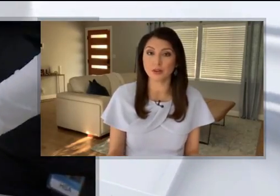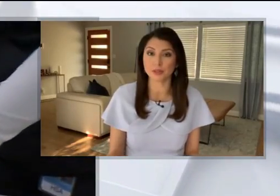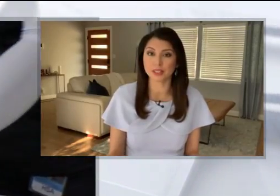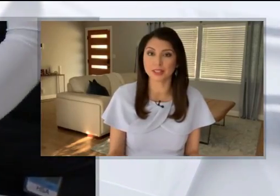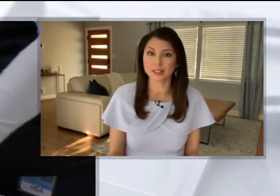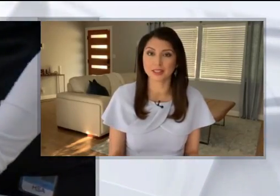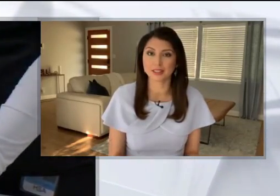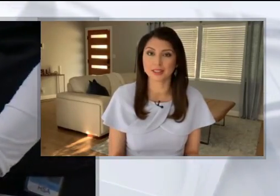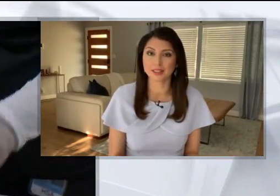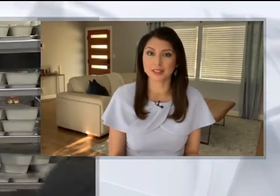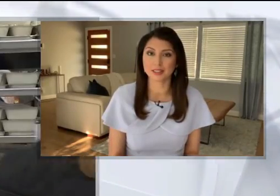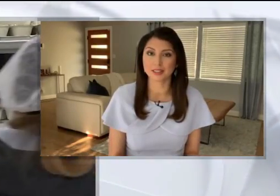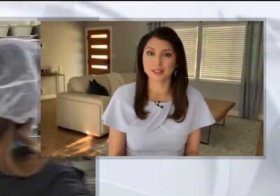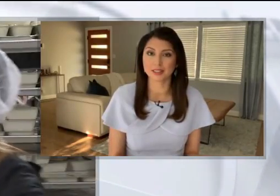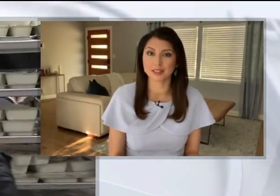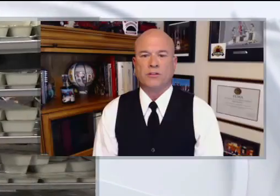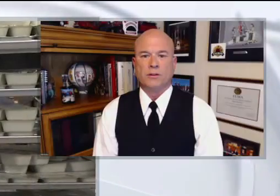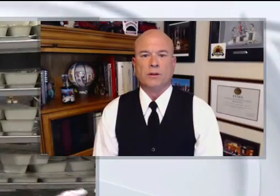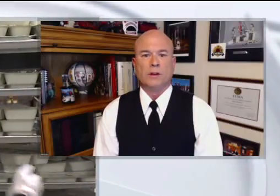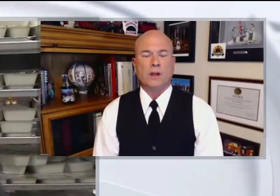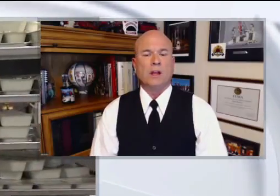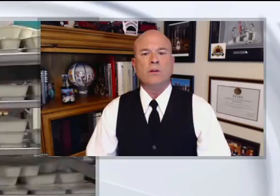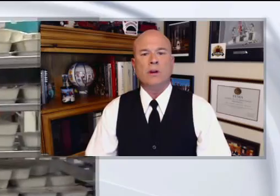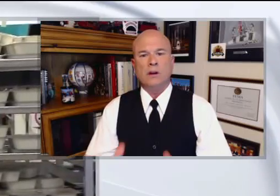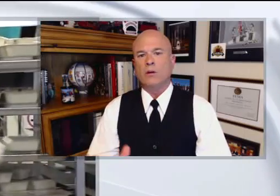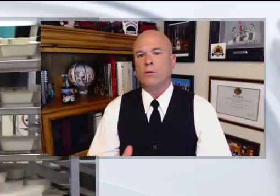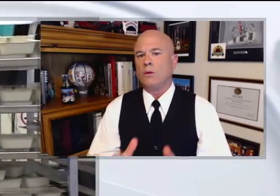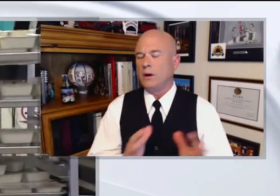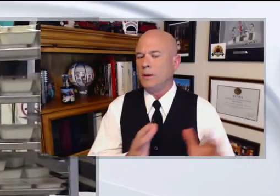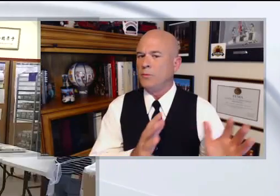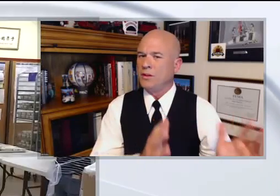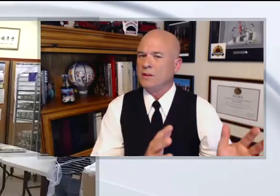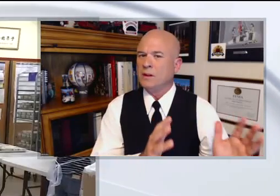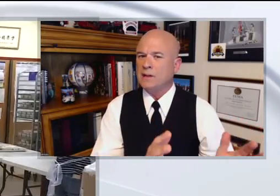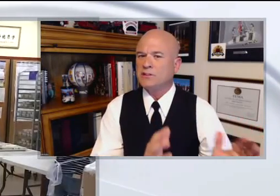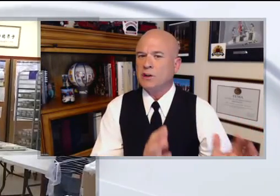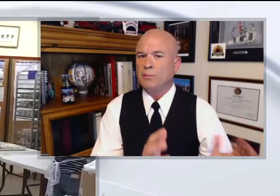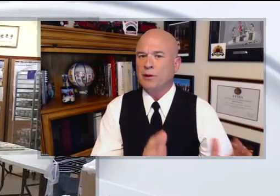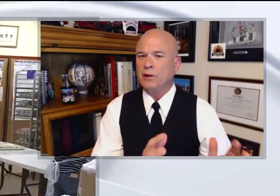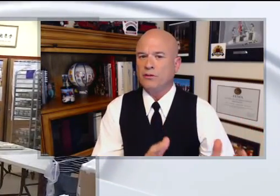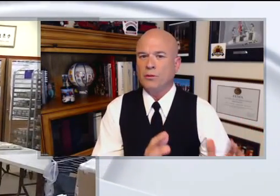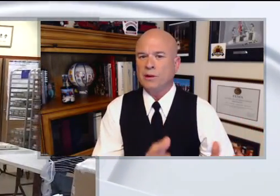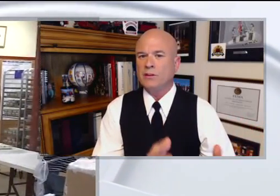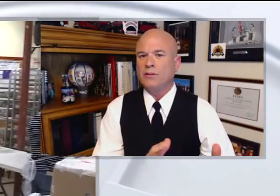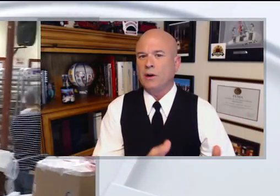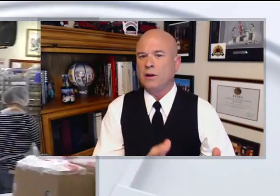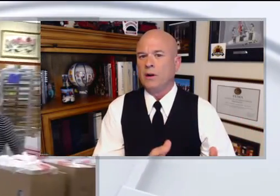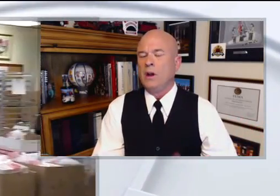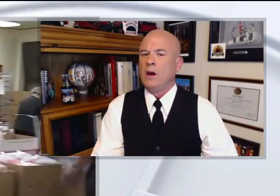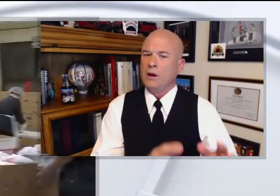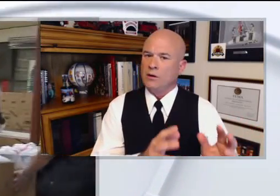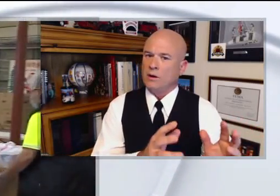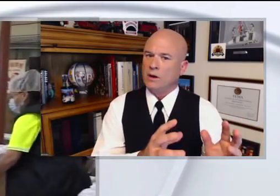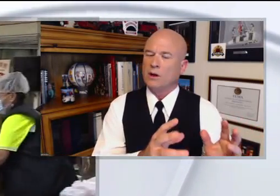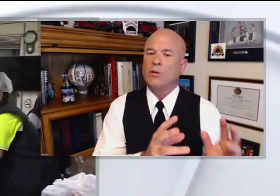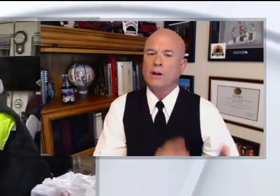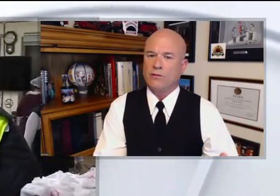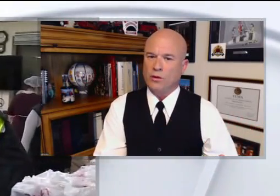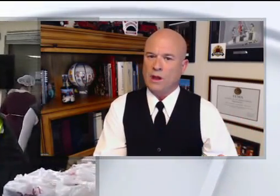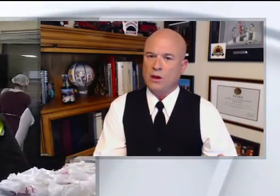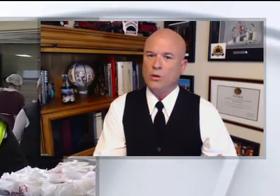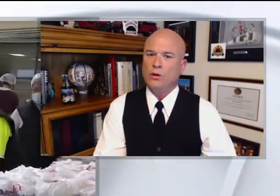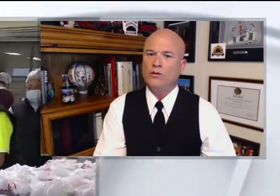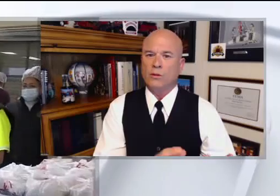are living alone. Yeah, absolutely. And you hear within the last couple of years, it really started under